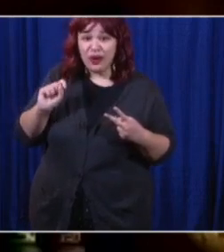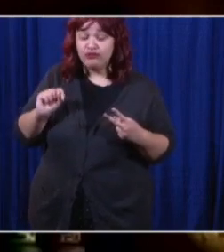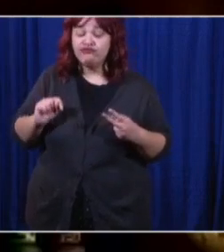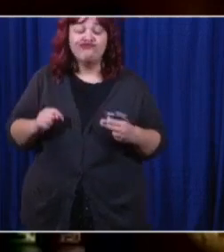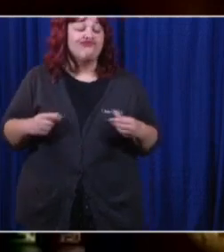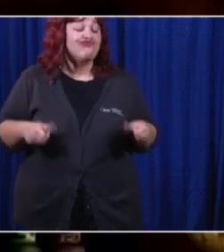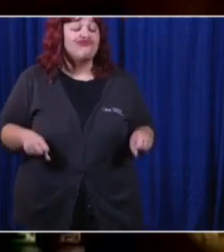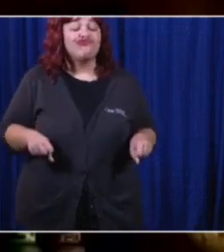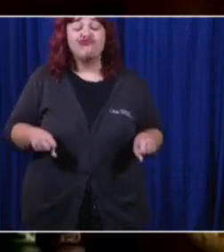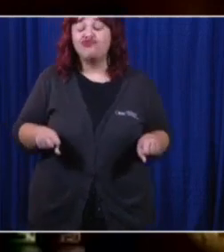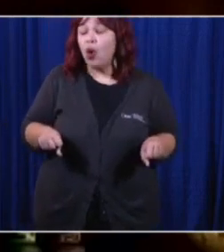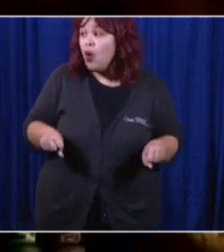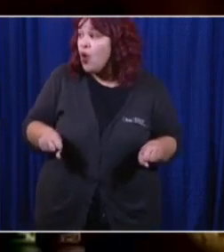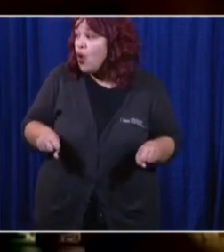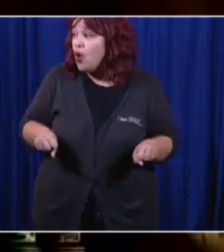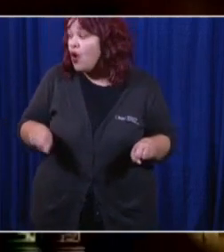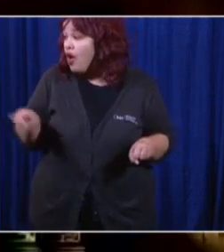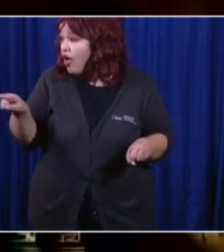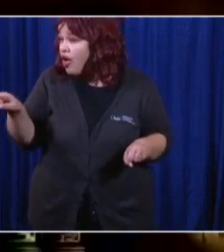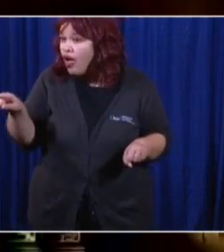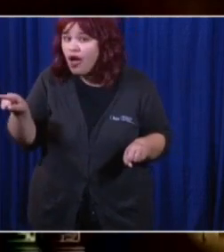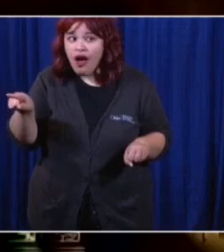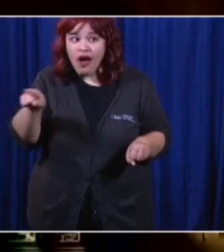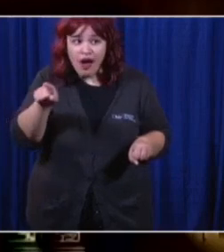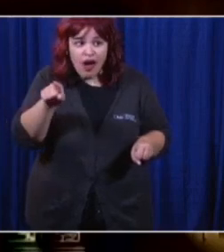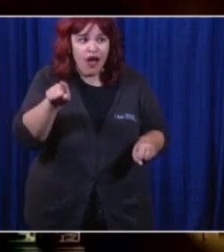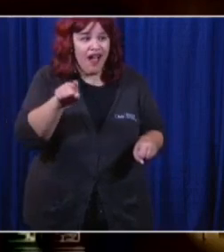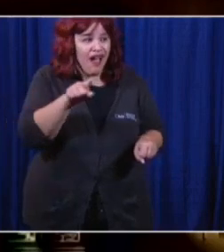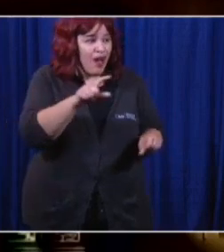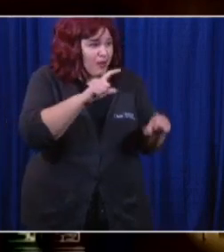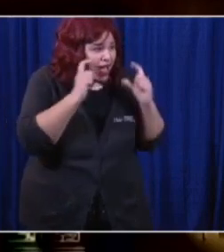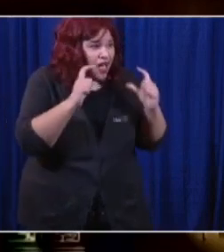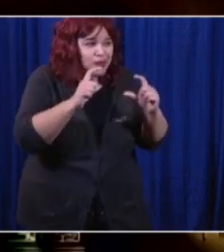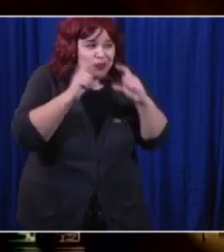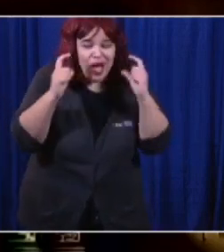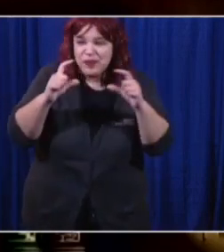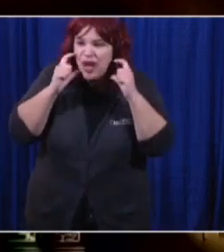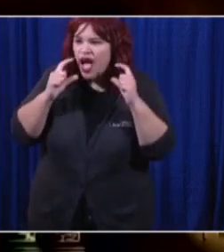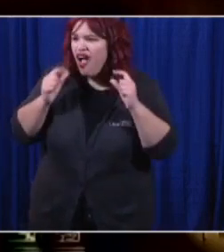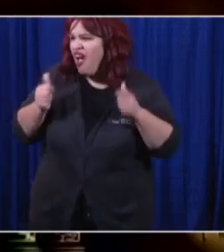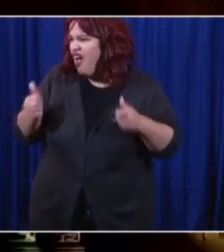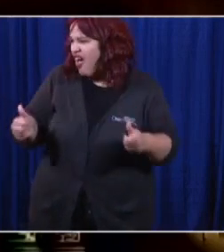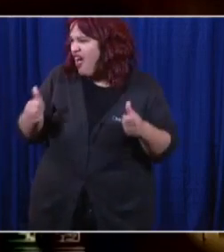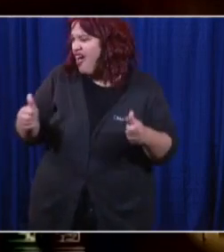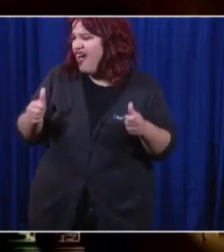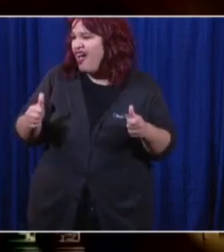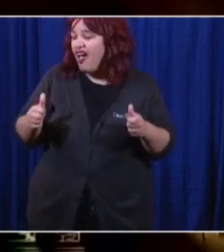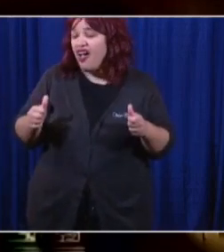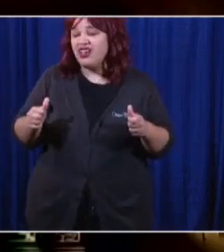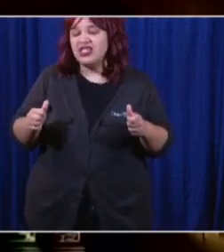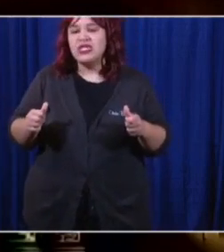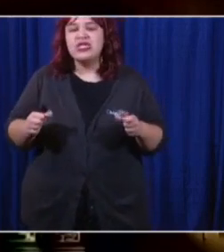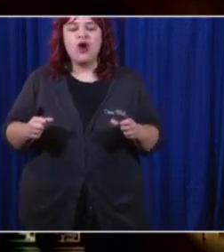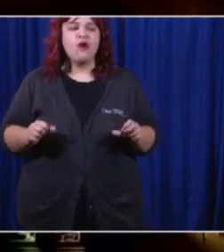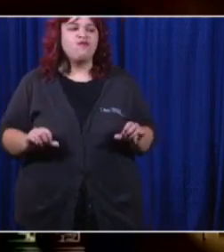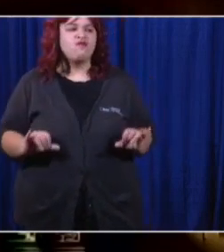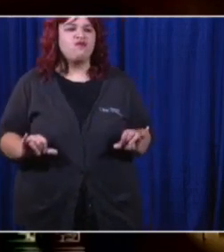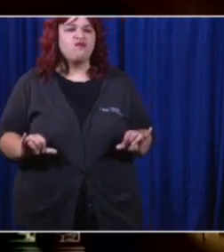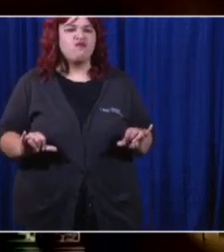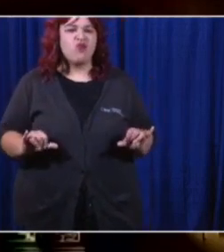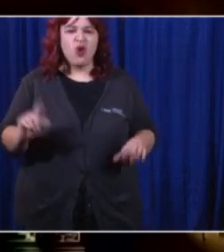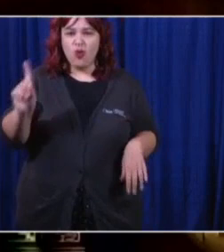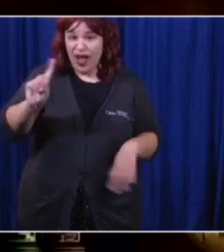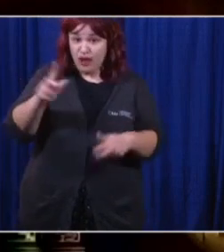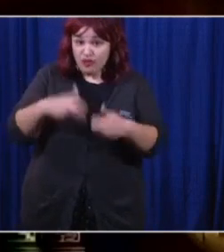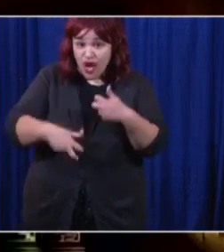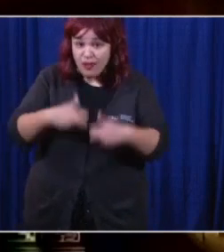think what I'm hearing from our public health colleagues and what I'm hearing from our physicians around the state is a lot of the spread of this is happening in people's personal